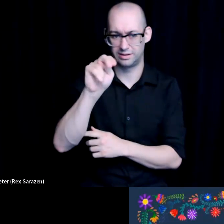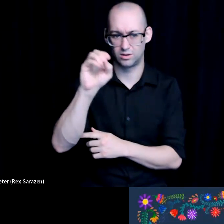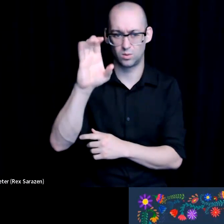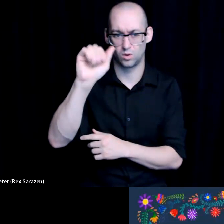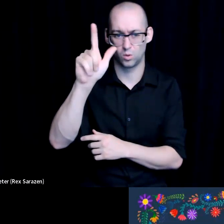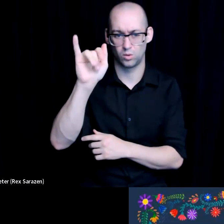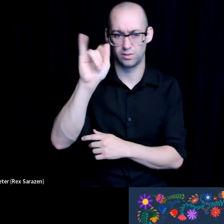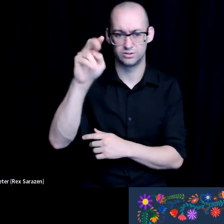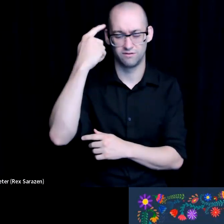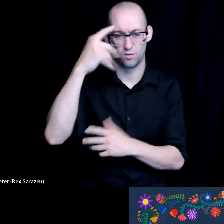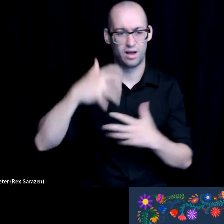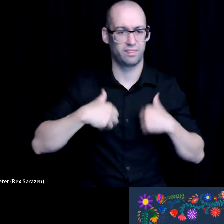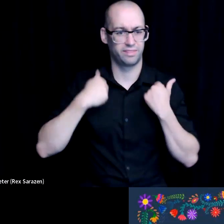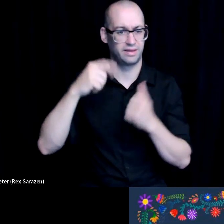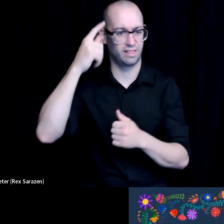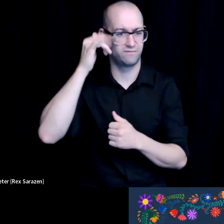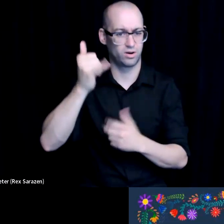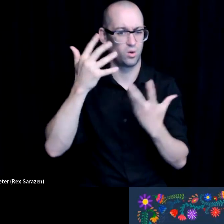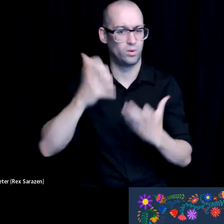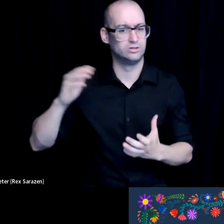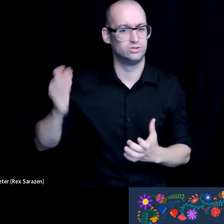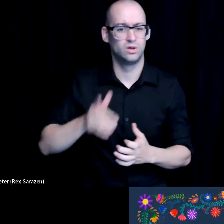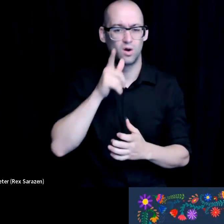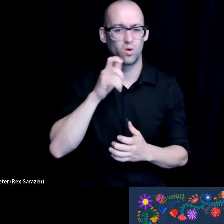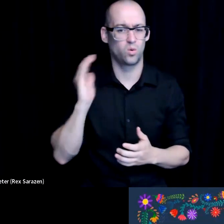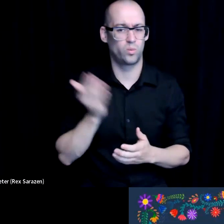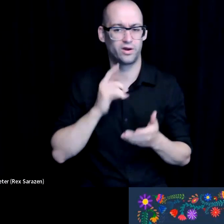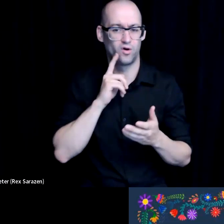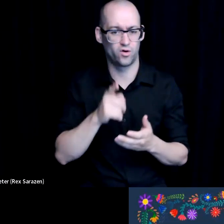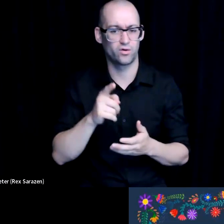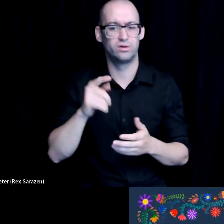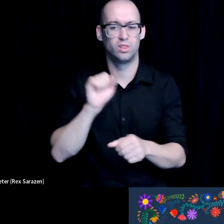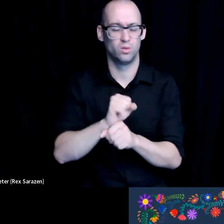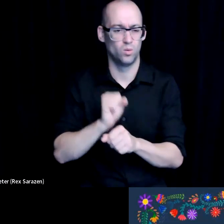Just want to do a little bit of an introduction to who we are and the work that we do.